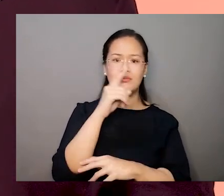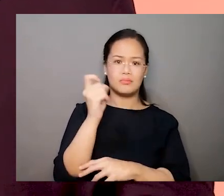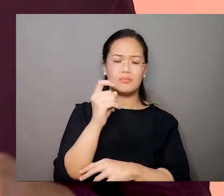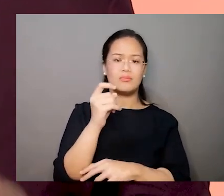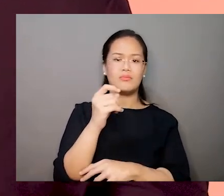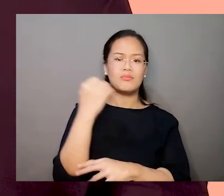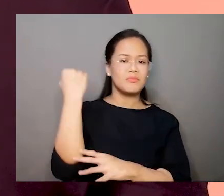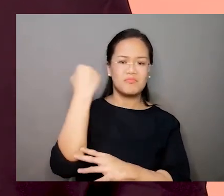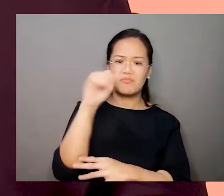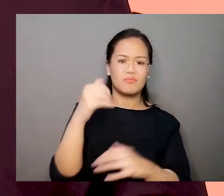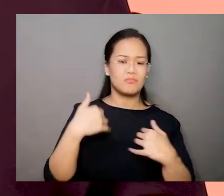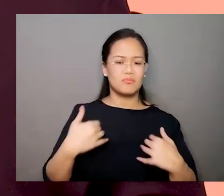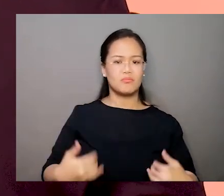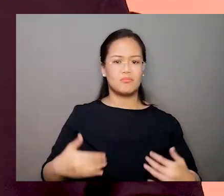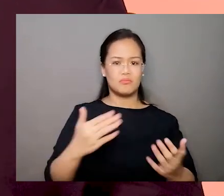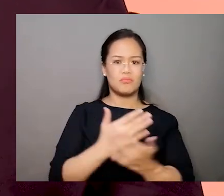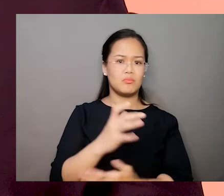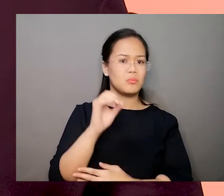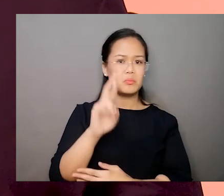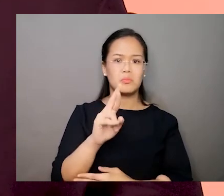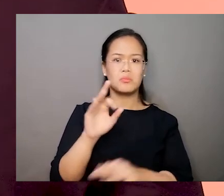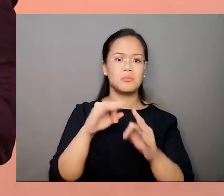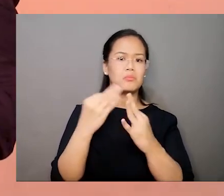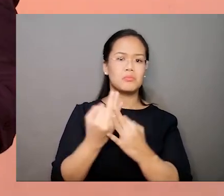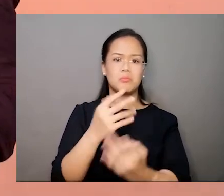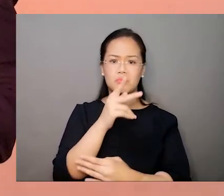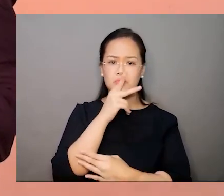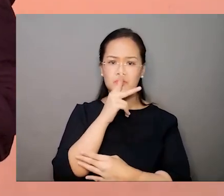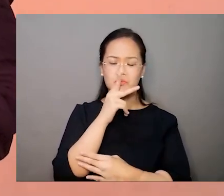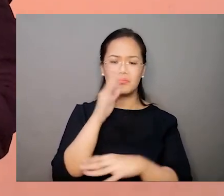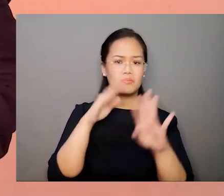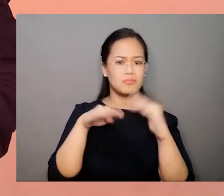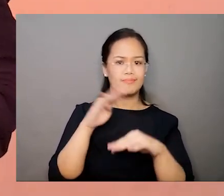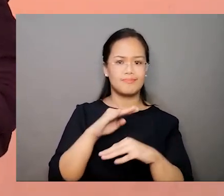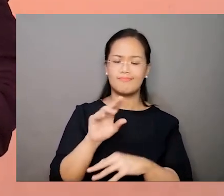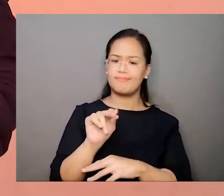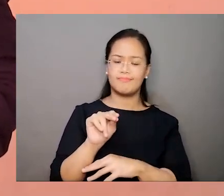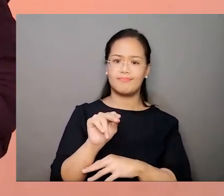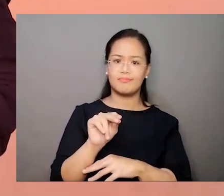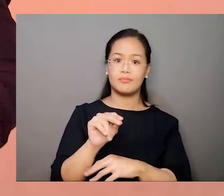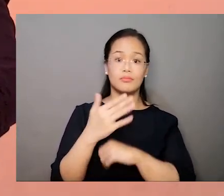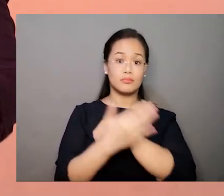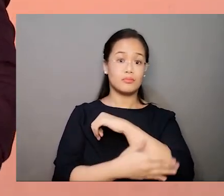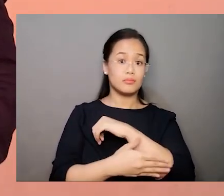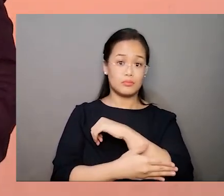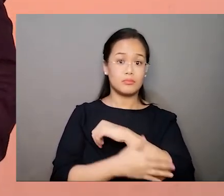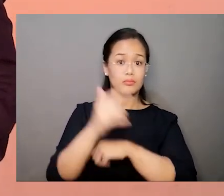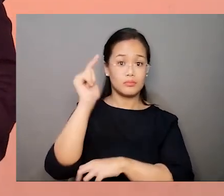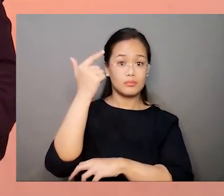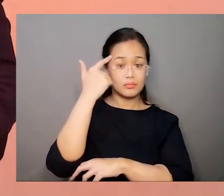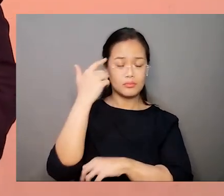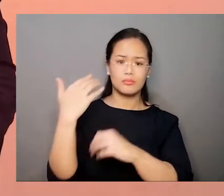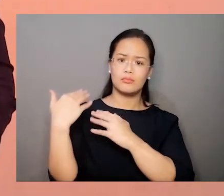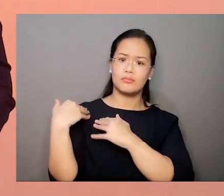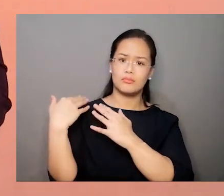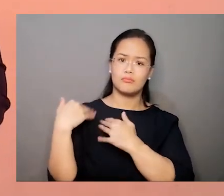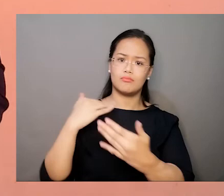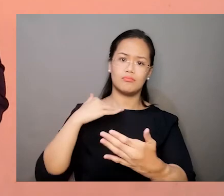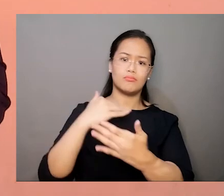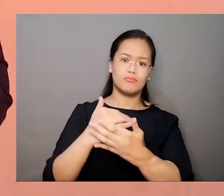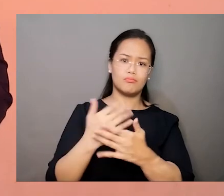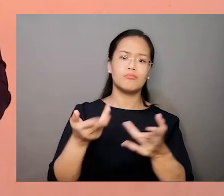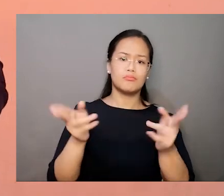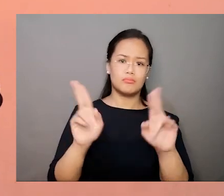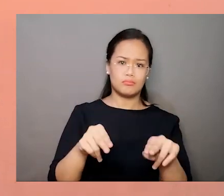merely a family or private problem. The state, as a duty bearer, is responsible for preventing its